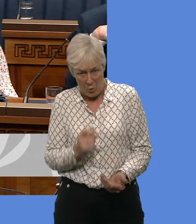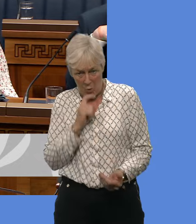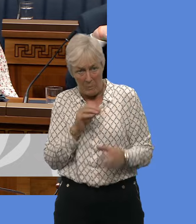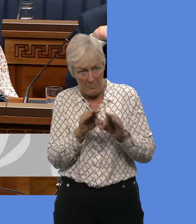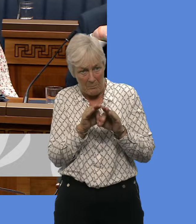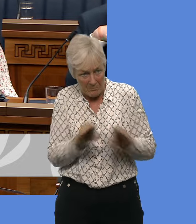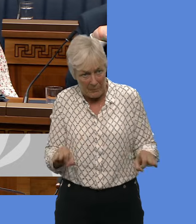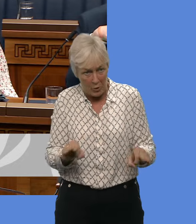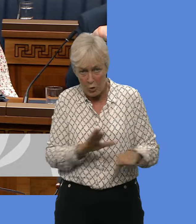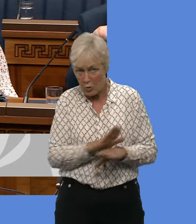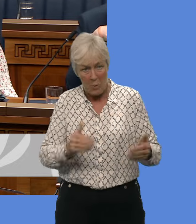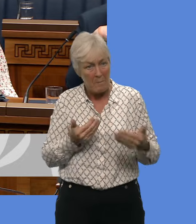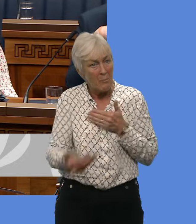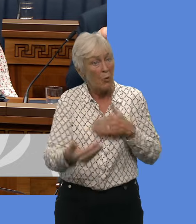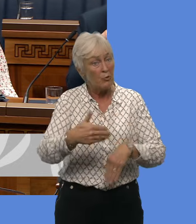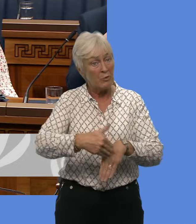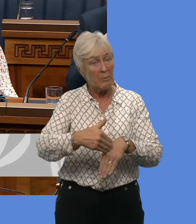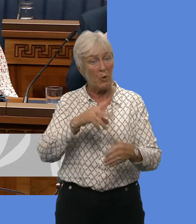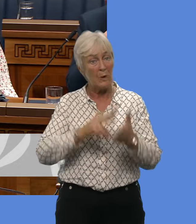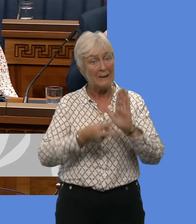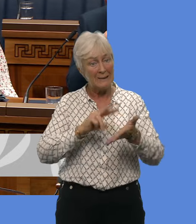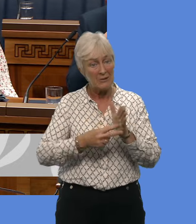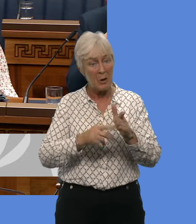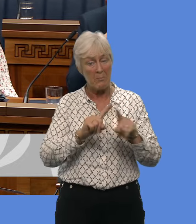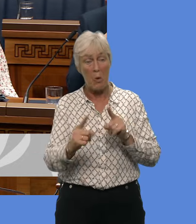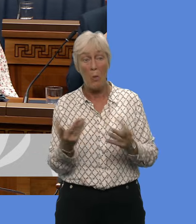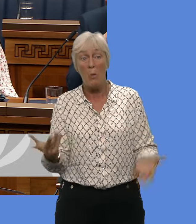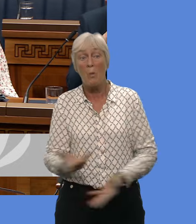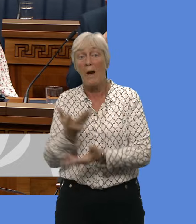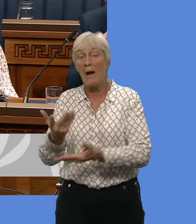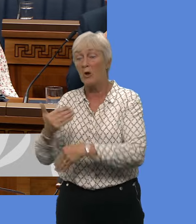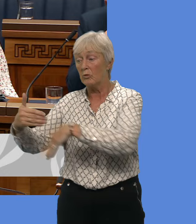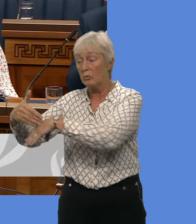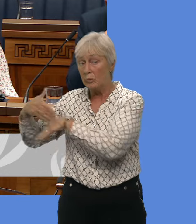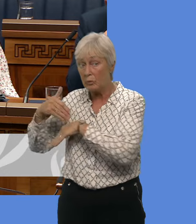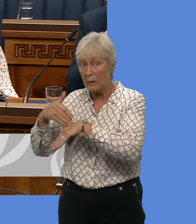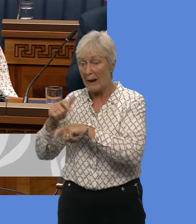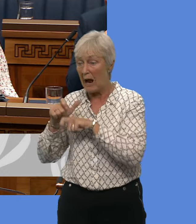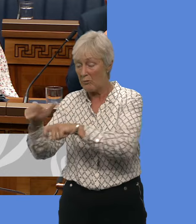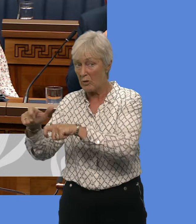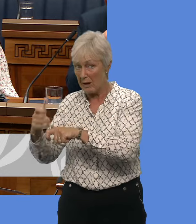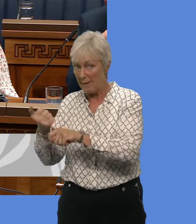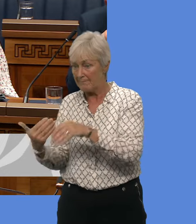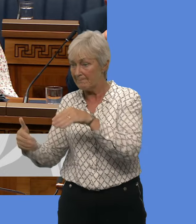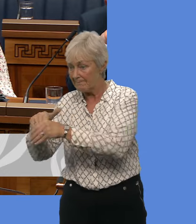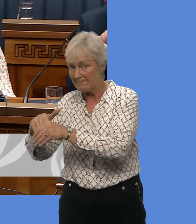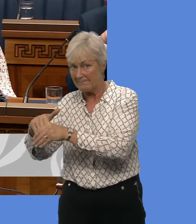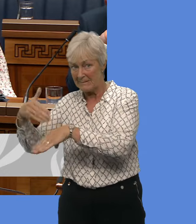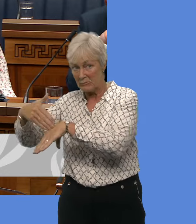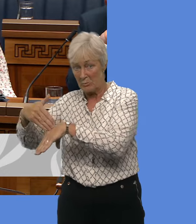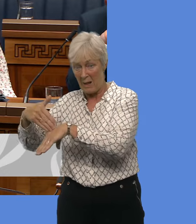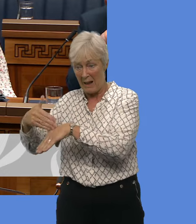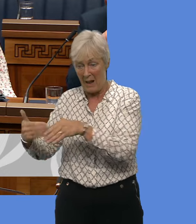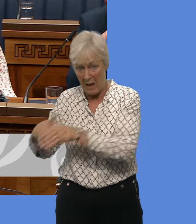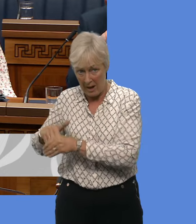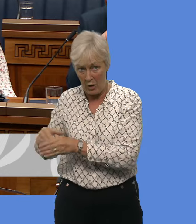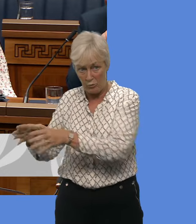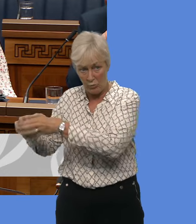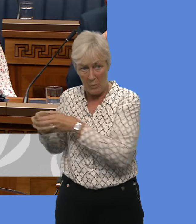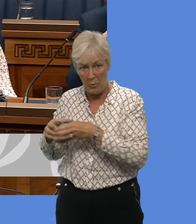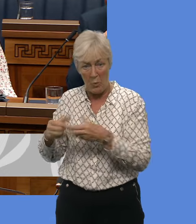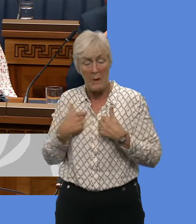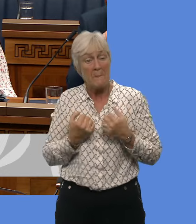ceasefire organisations. Now, where there is criminality, where there is continued paramilitarism or terrorist activity, then we again have been